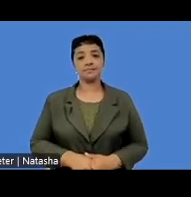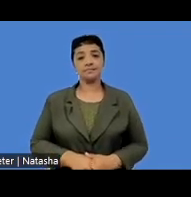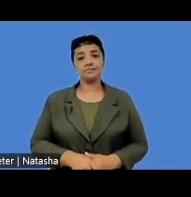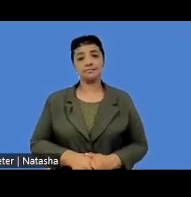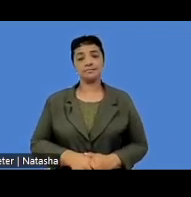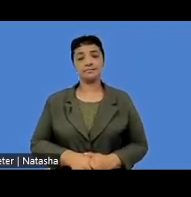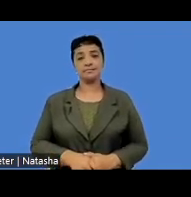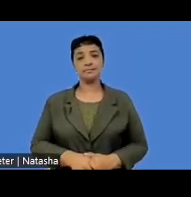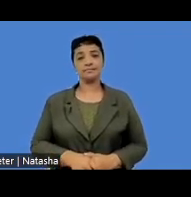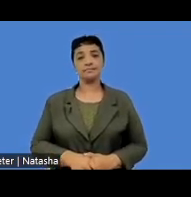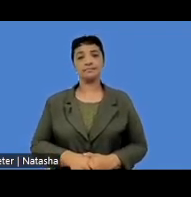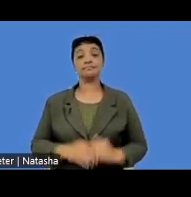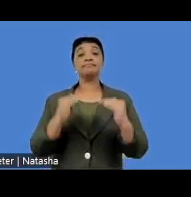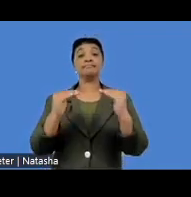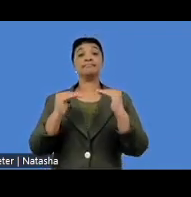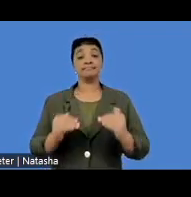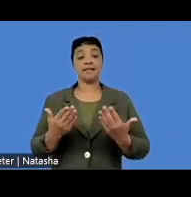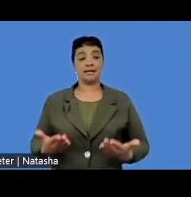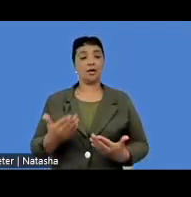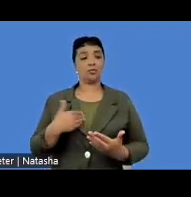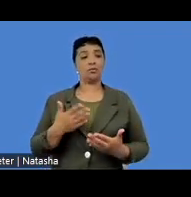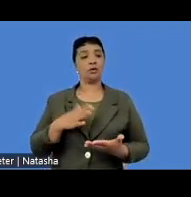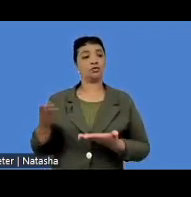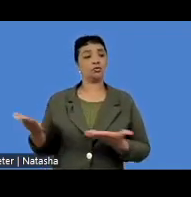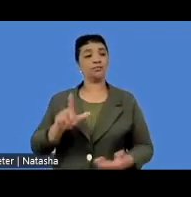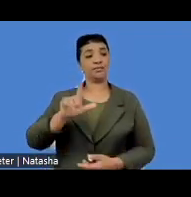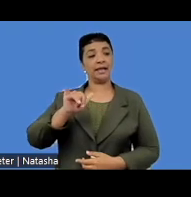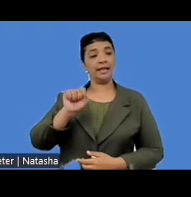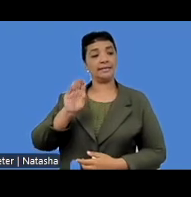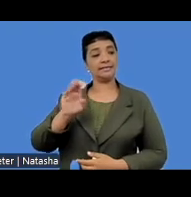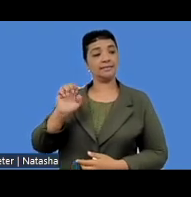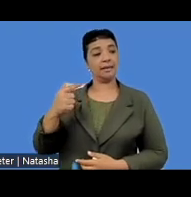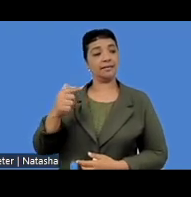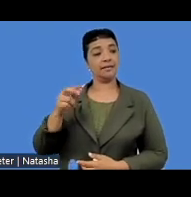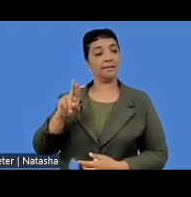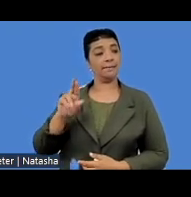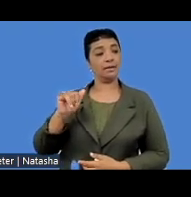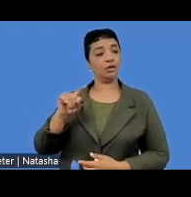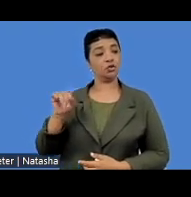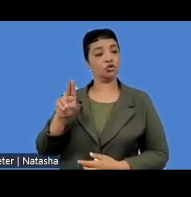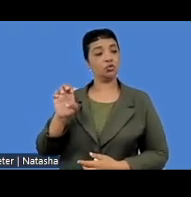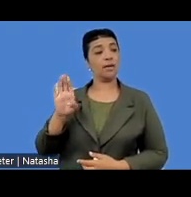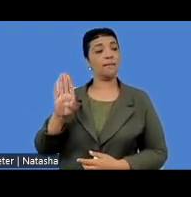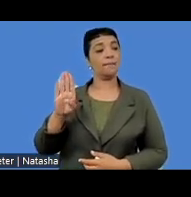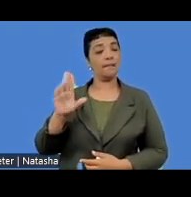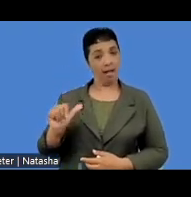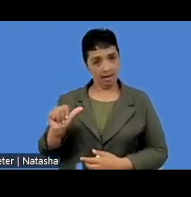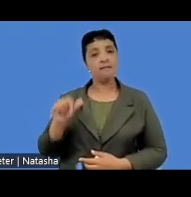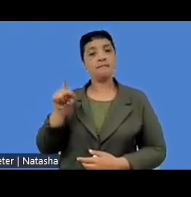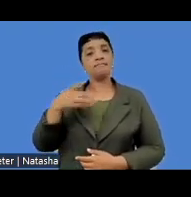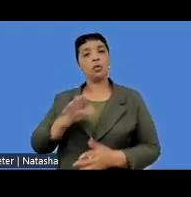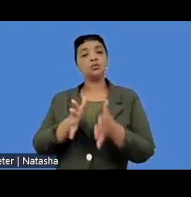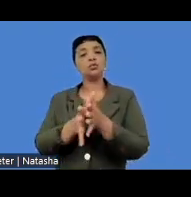I would now like to invite Lisbeth Brizuela, who will be presenting on the risks of people with